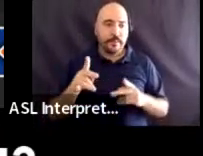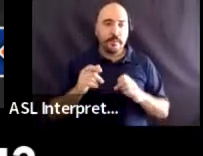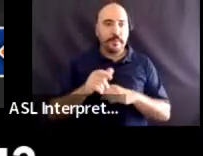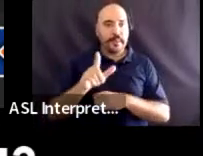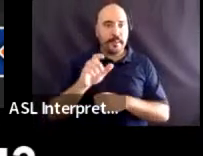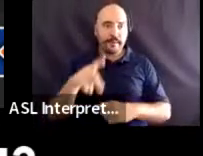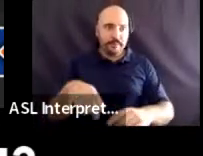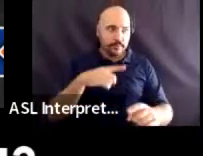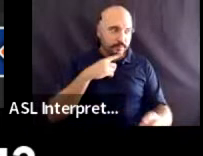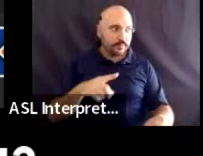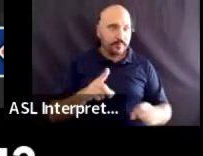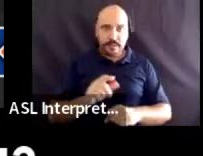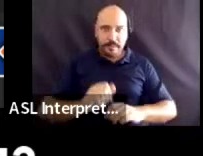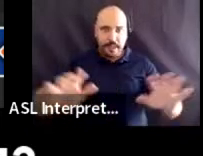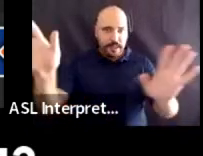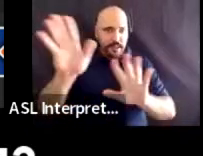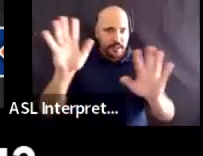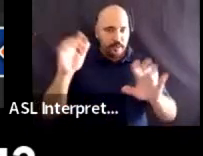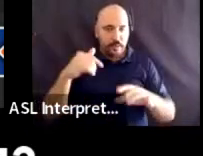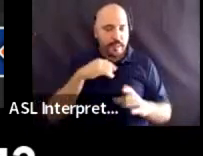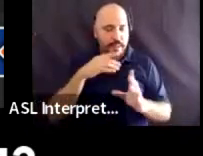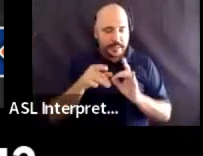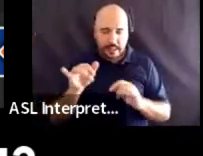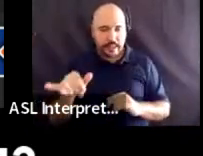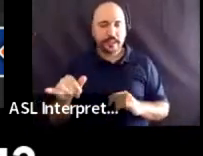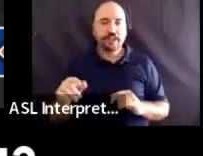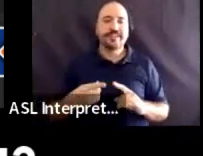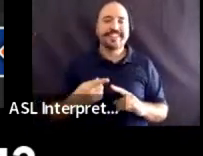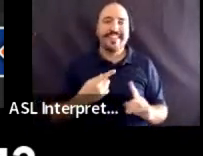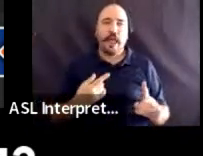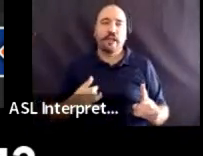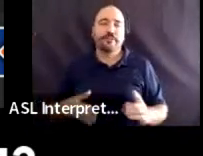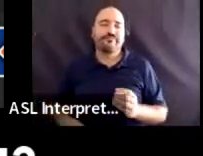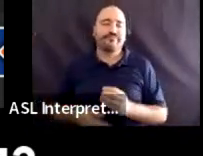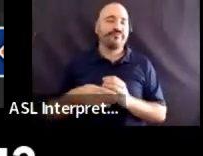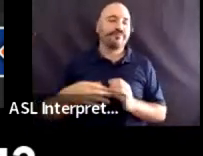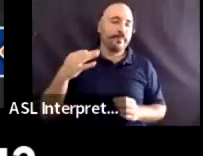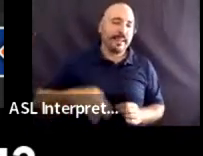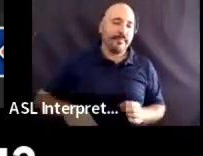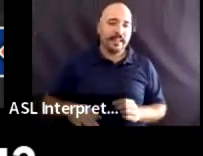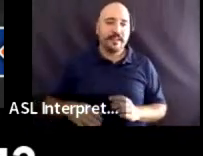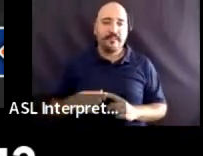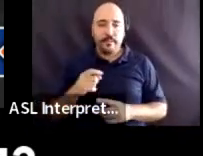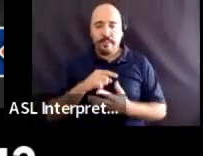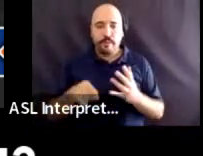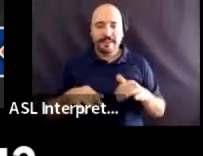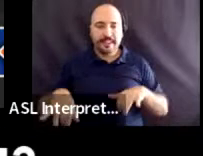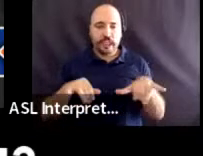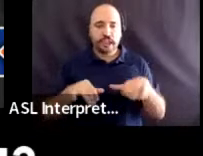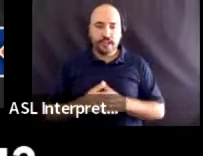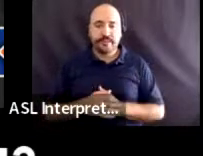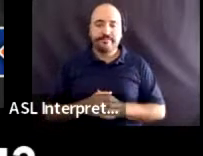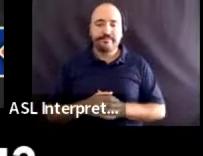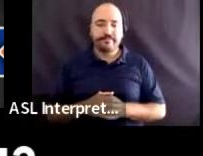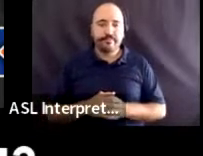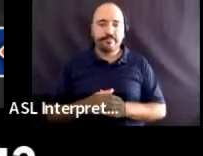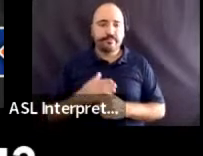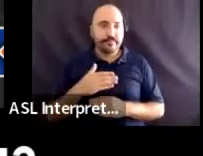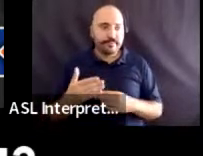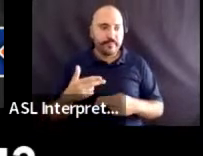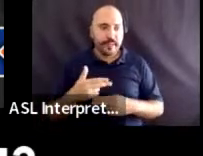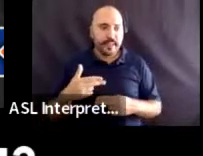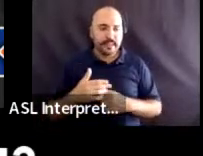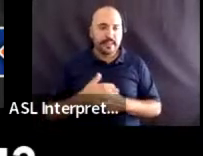limited English proficiency are disabled, but they just end up benefiting from some of these standards. Next